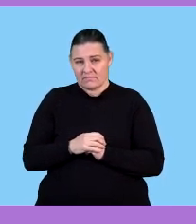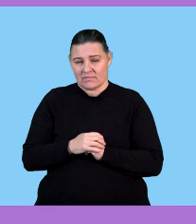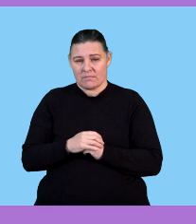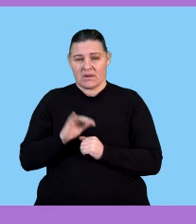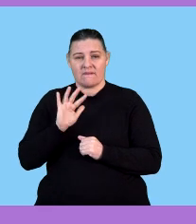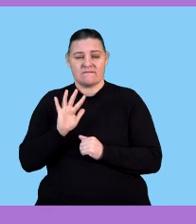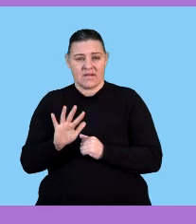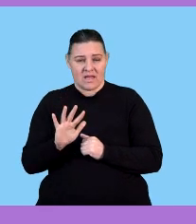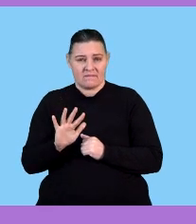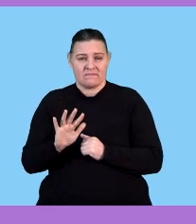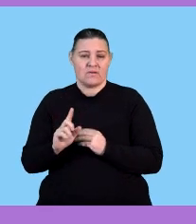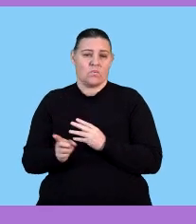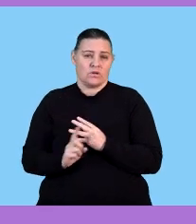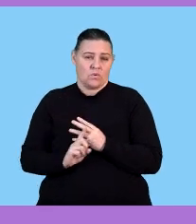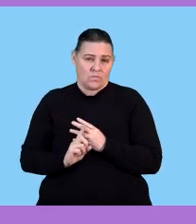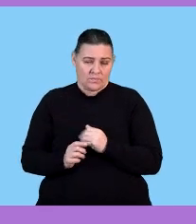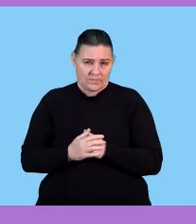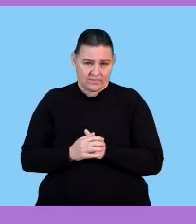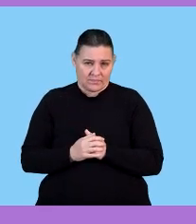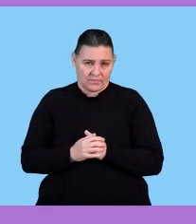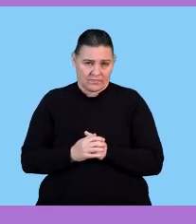5 windows.